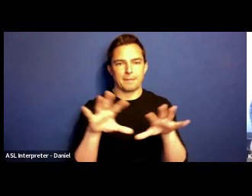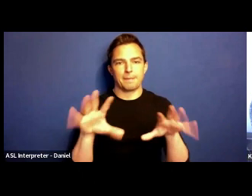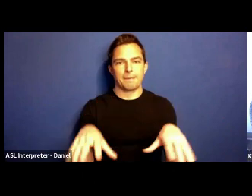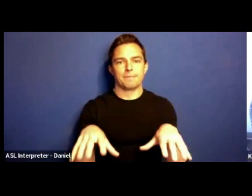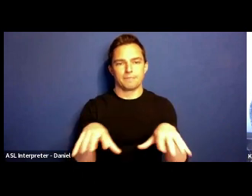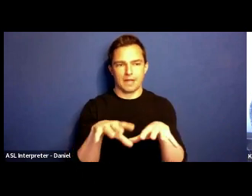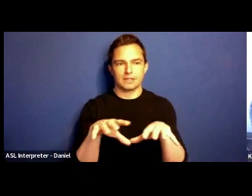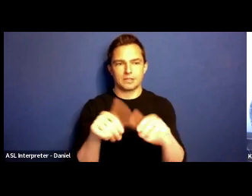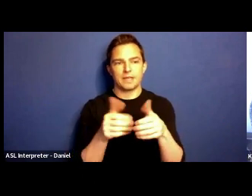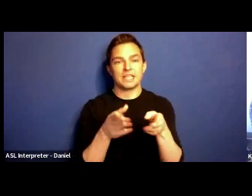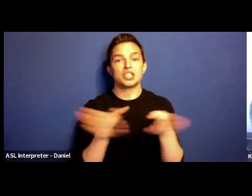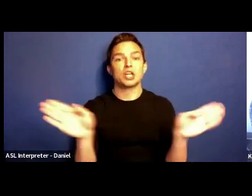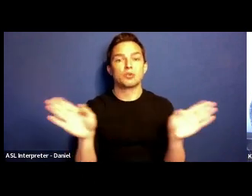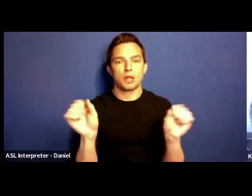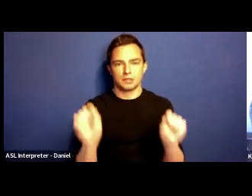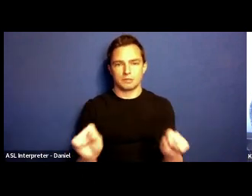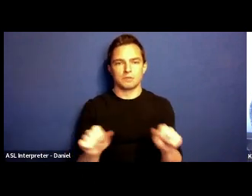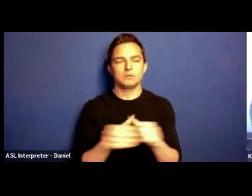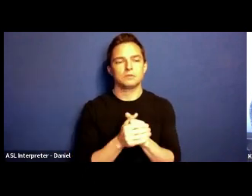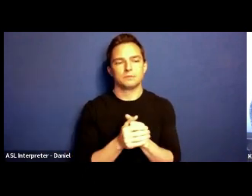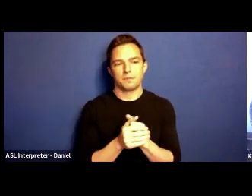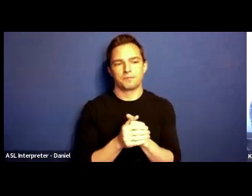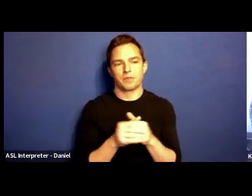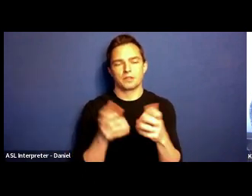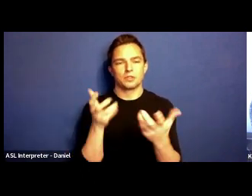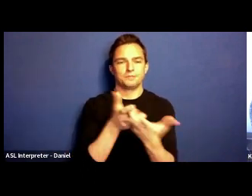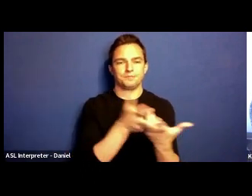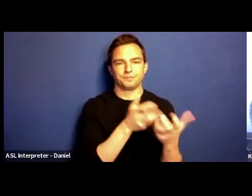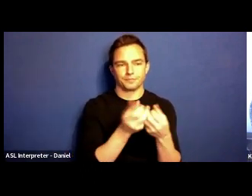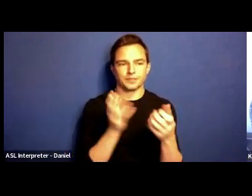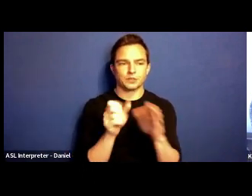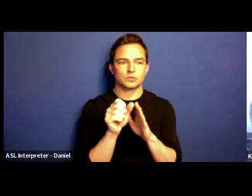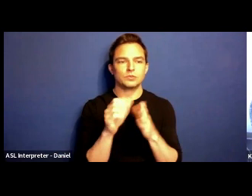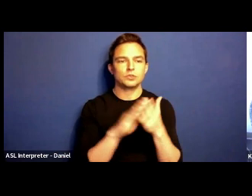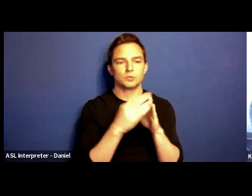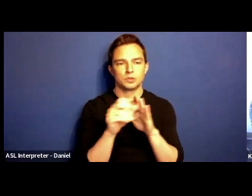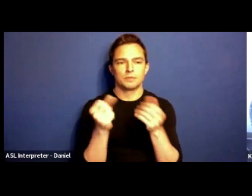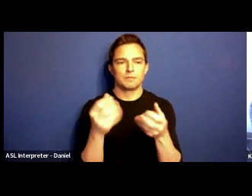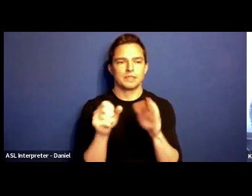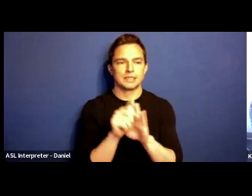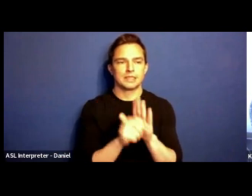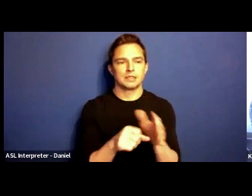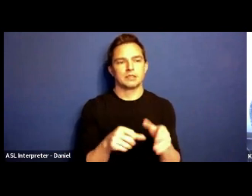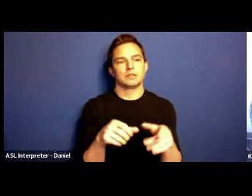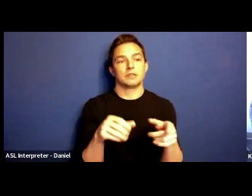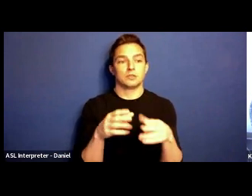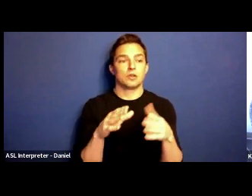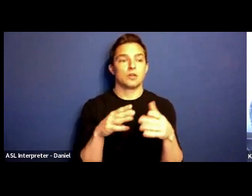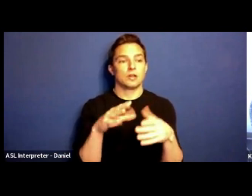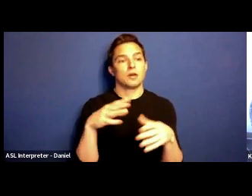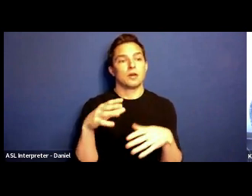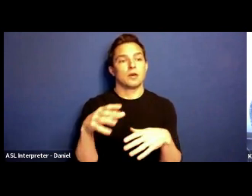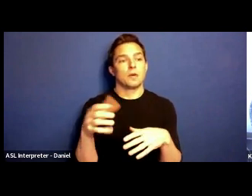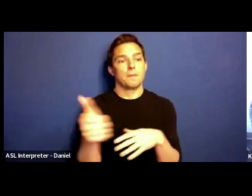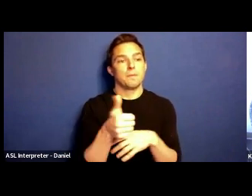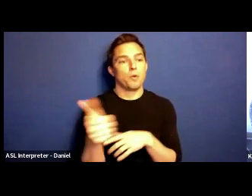be generalizable to many of our communities and states. So the model includes mobile crisis, intensive